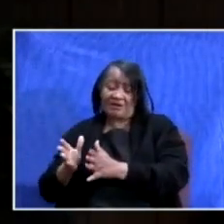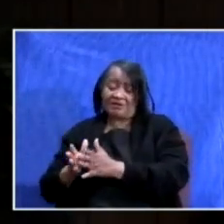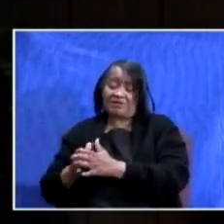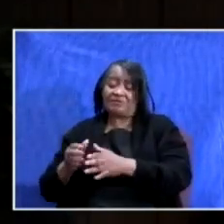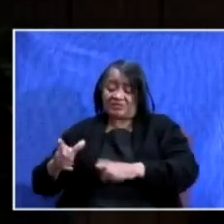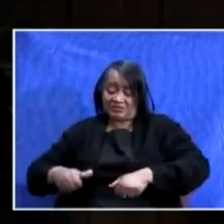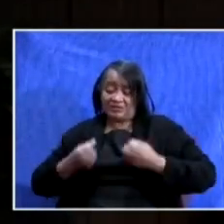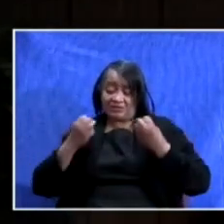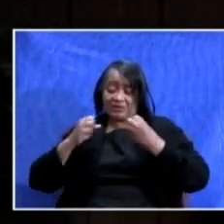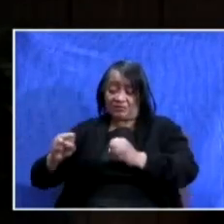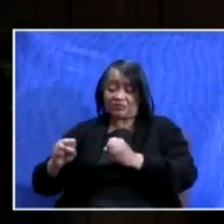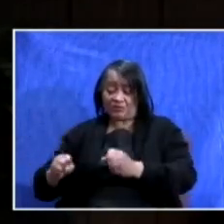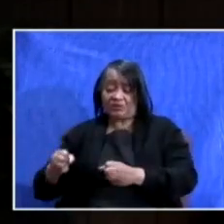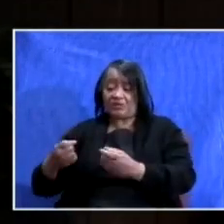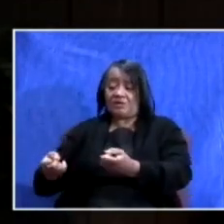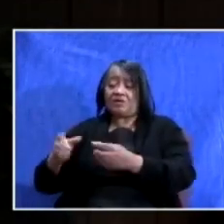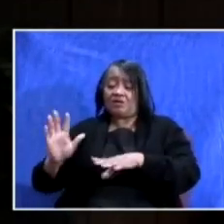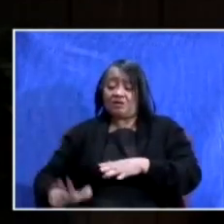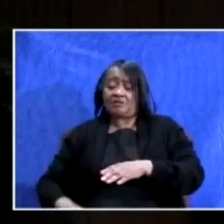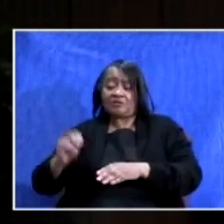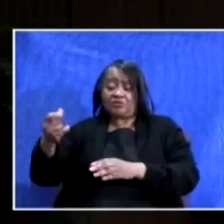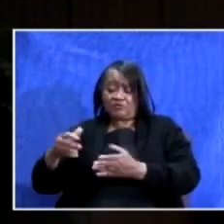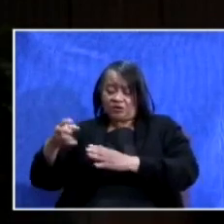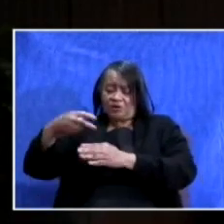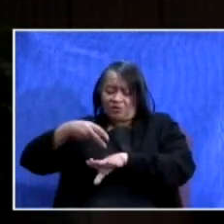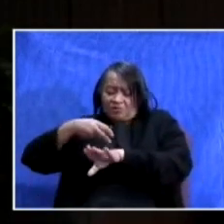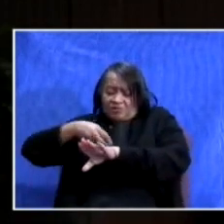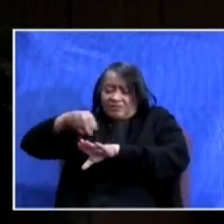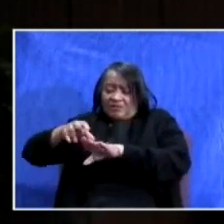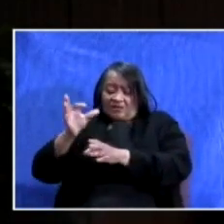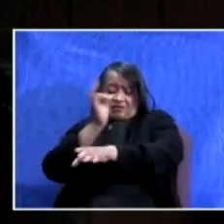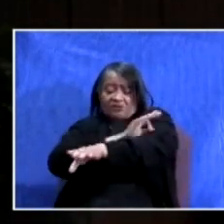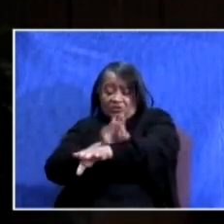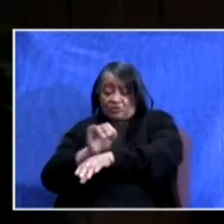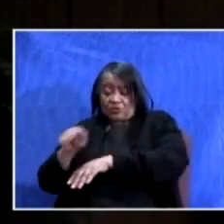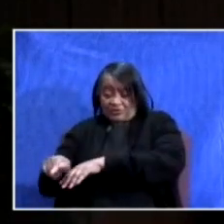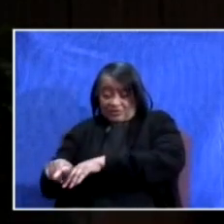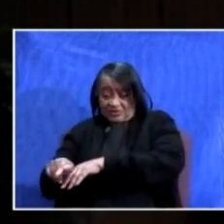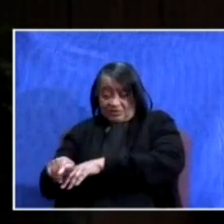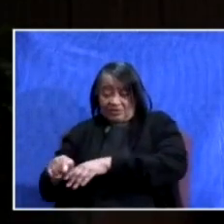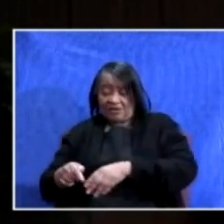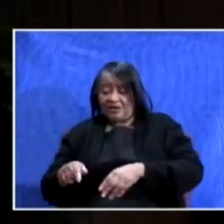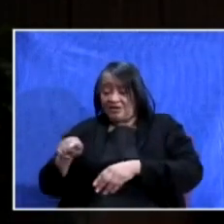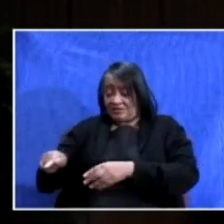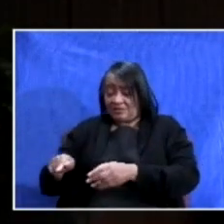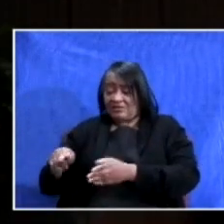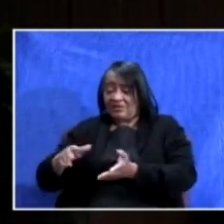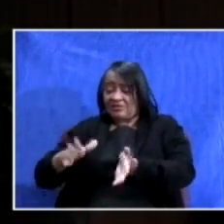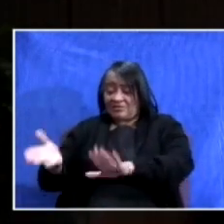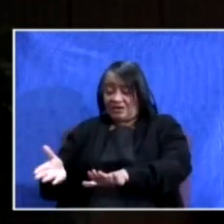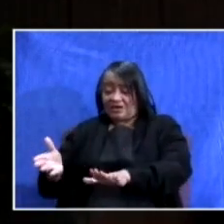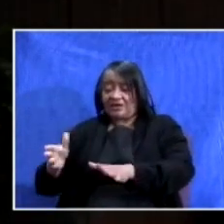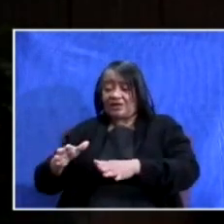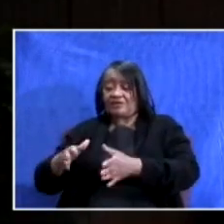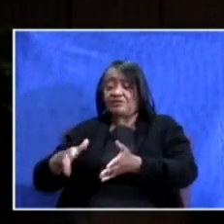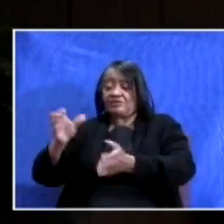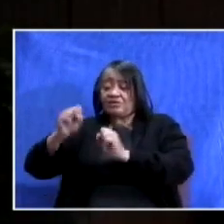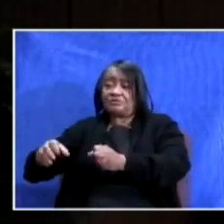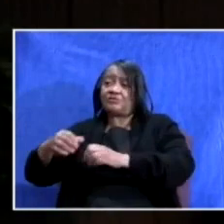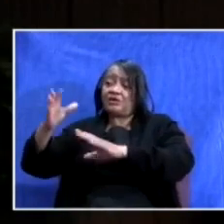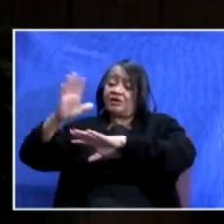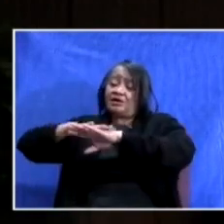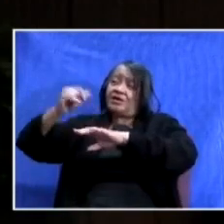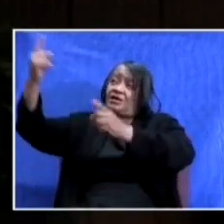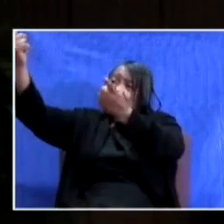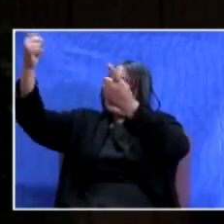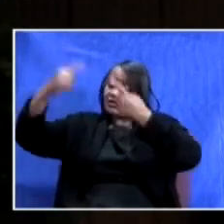man's table. The dogs were licking his sores, so he was out on the streets. And he died on the streets, and the angels came and